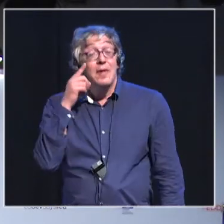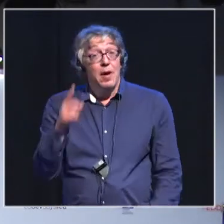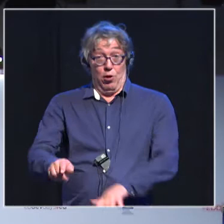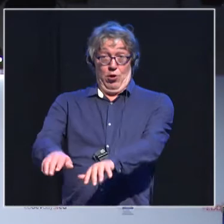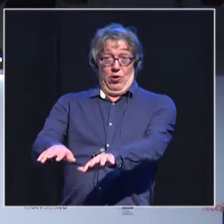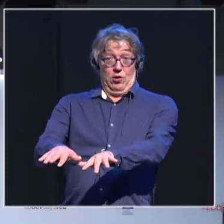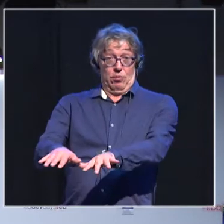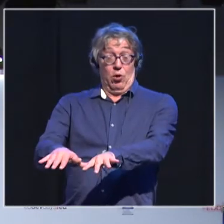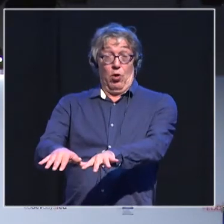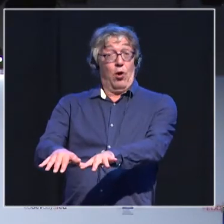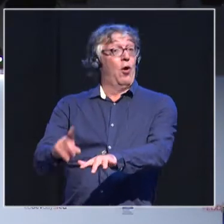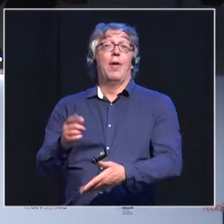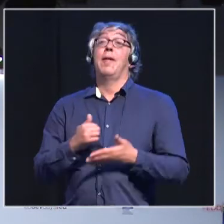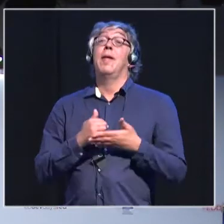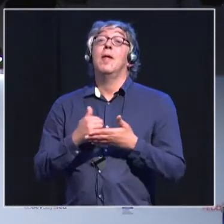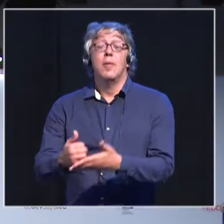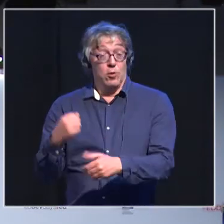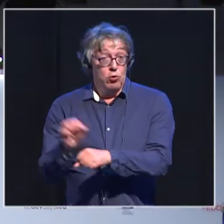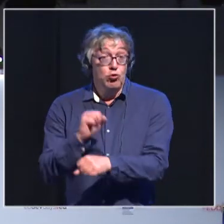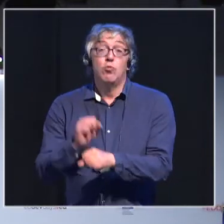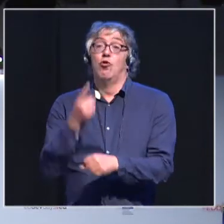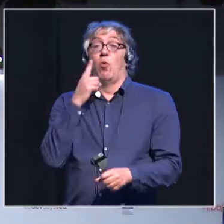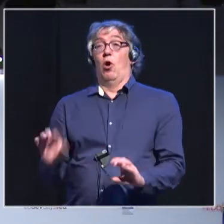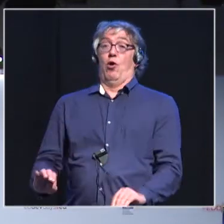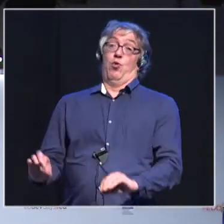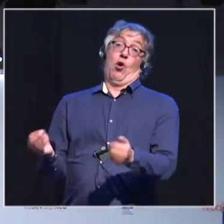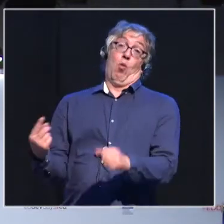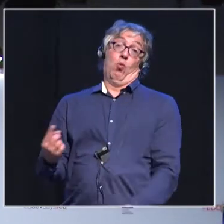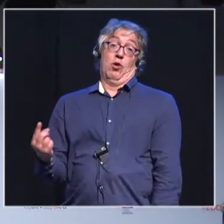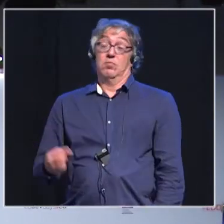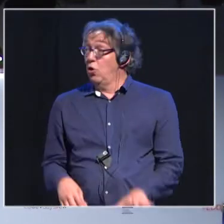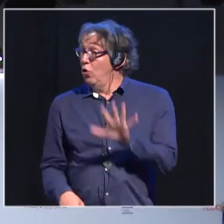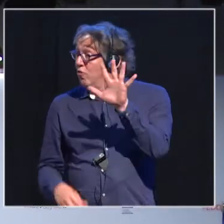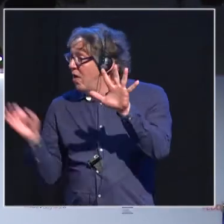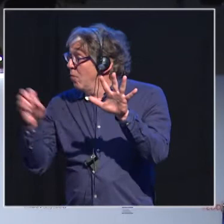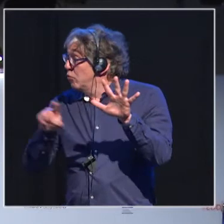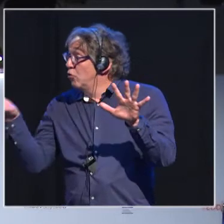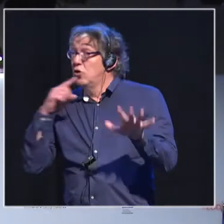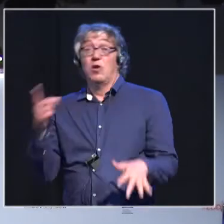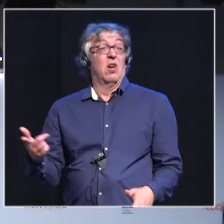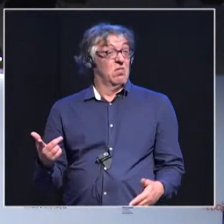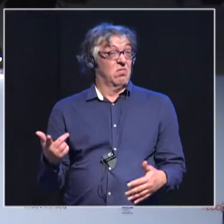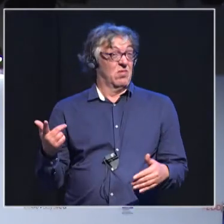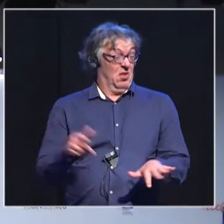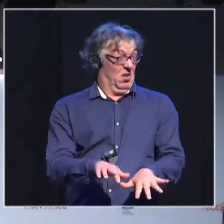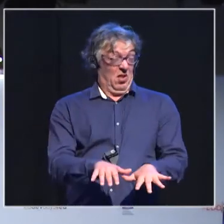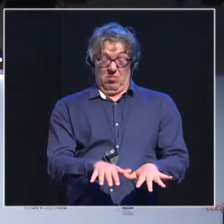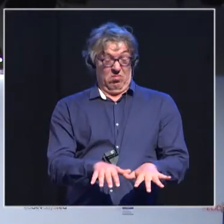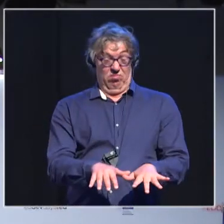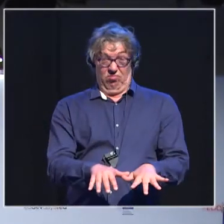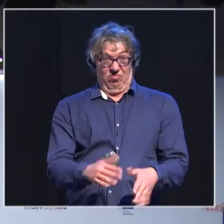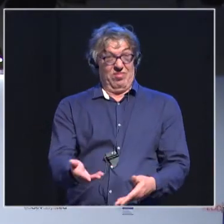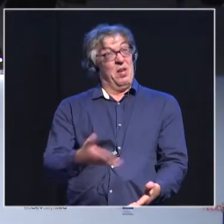digitalization can only create jobs for young people. And almost 5% say that it does not create jobs. Perhaps it's even taking